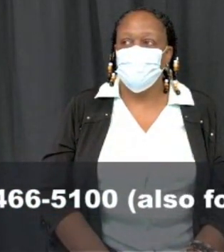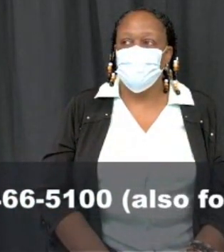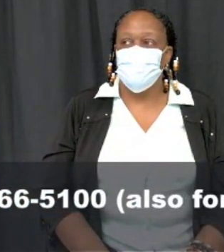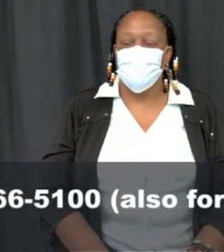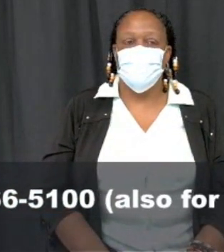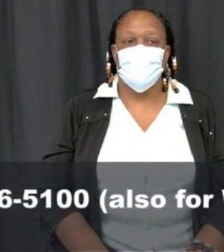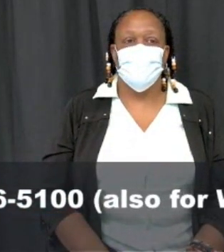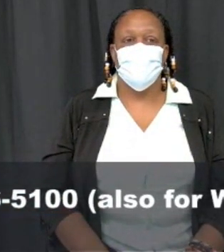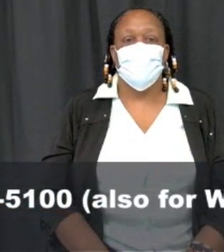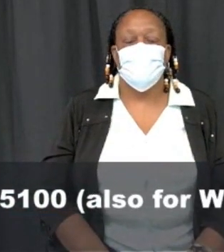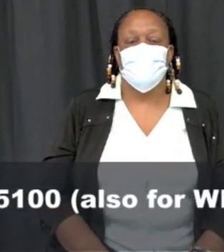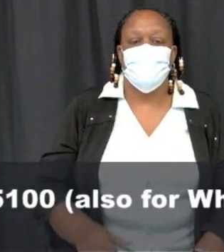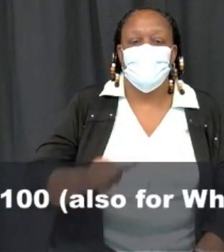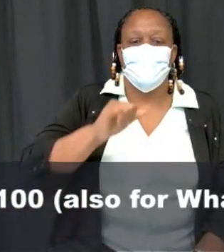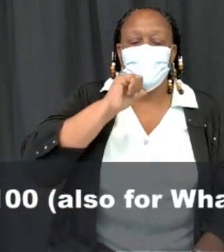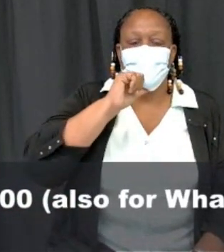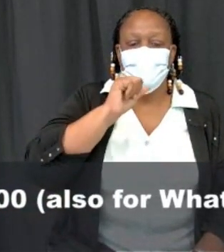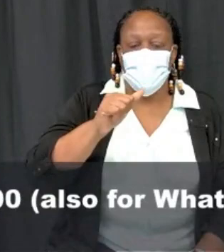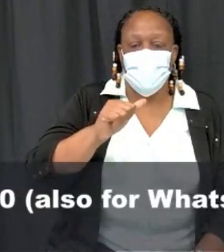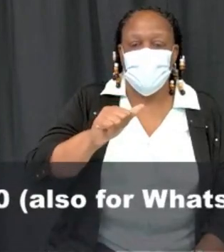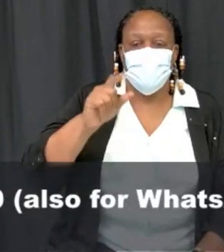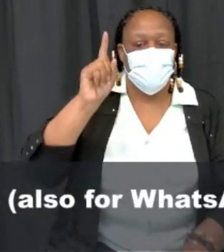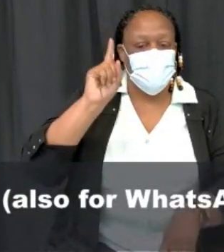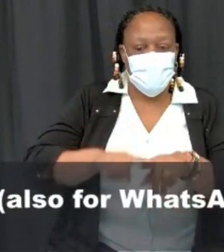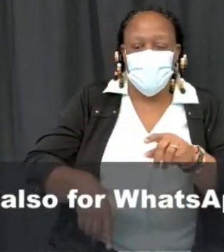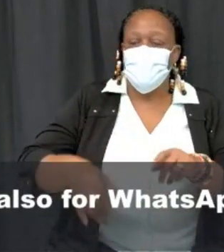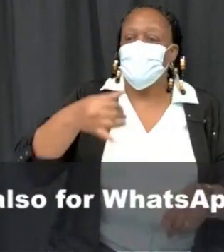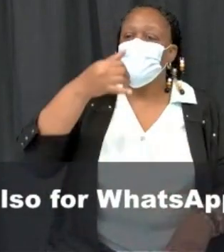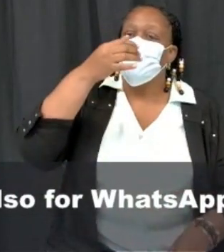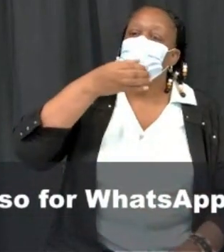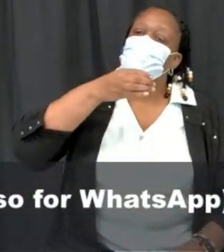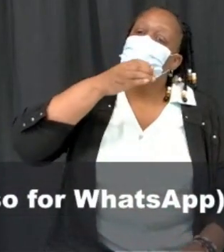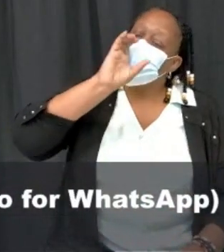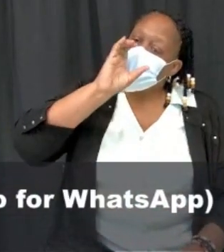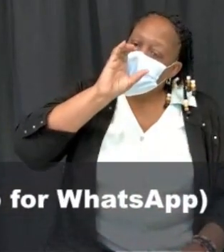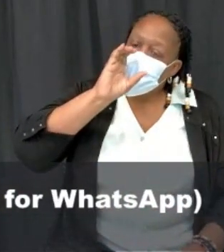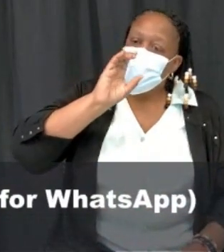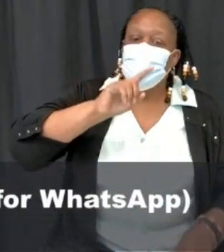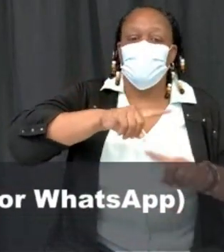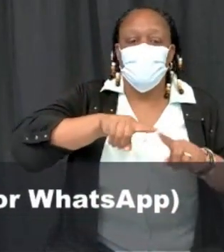of gatherings and socialization that occur at bars,